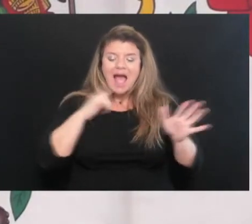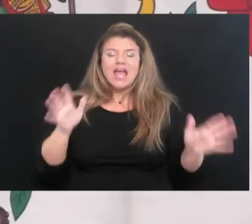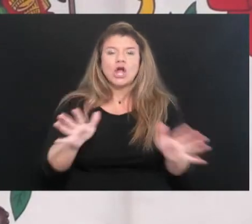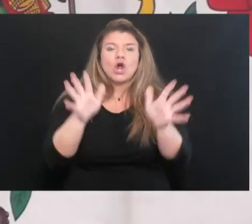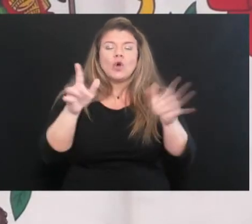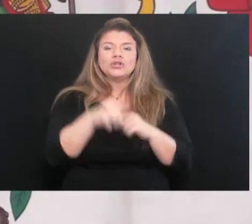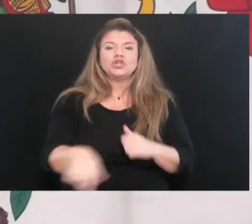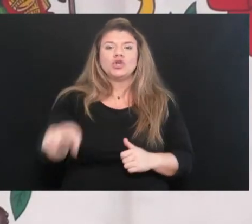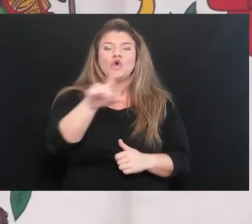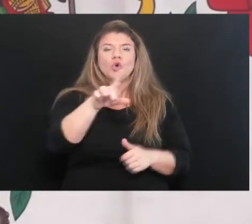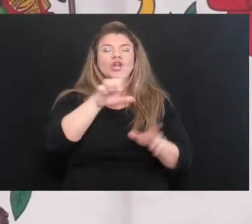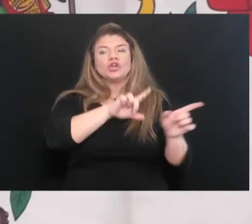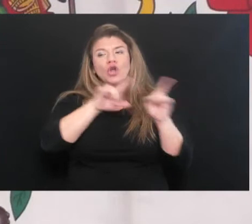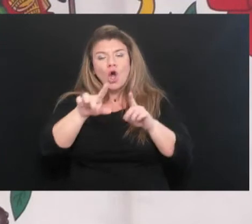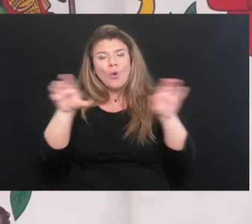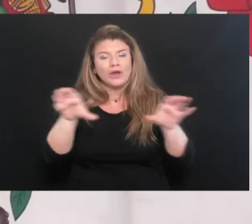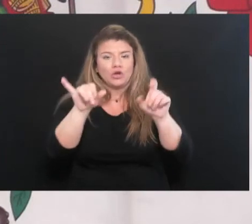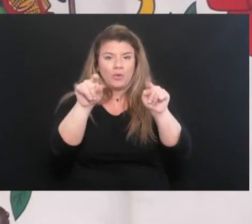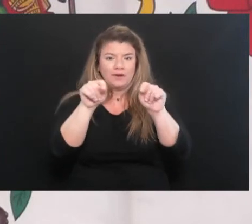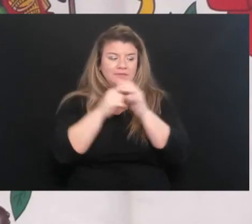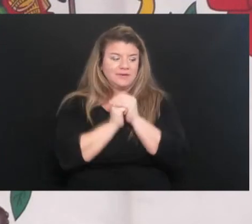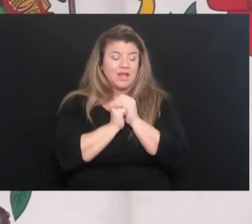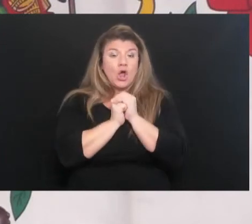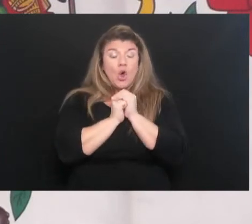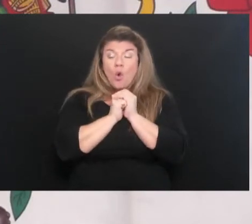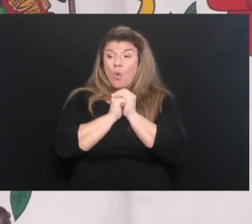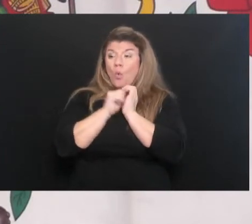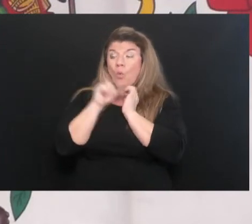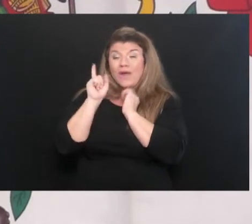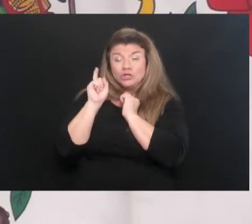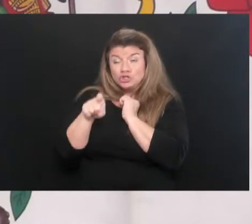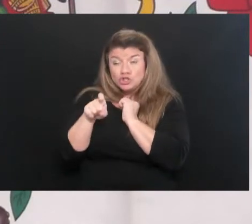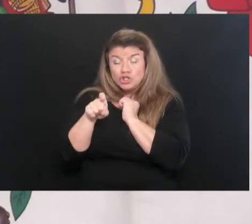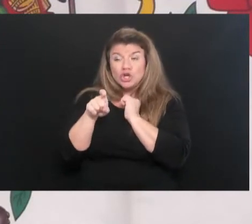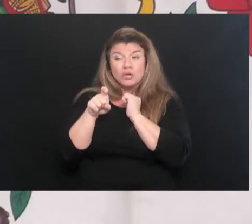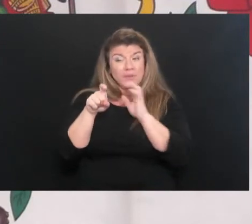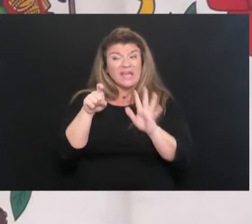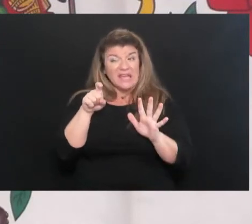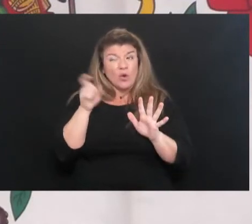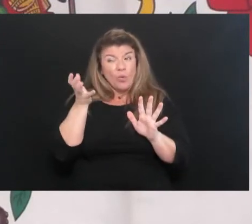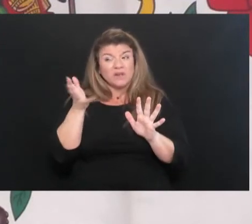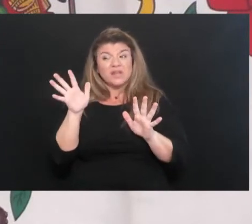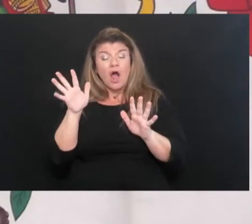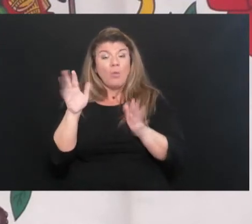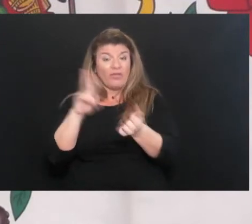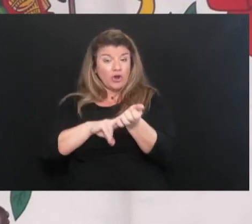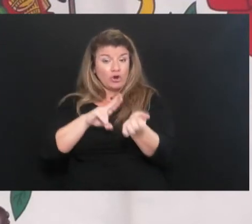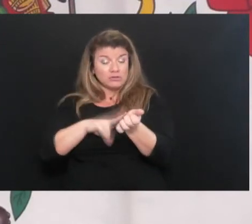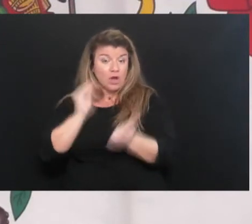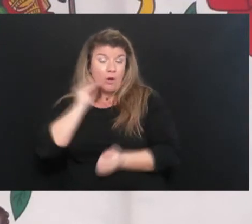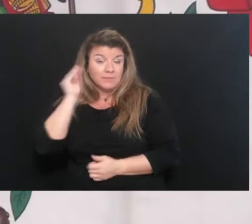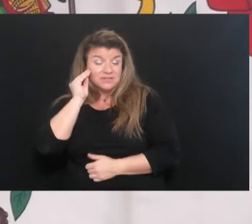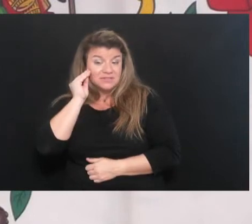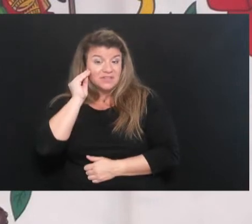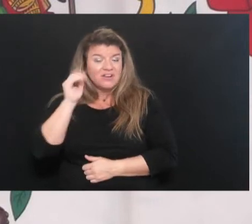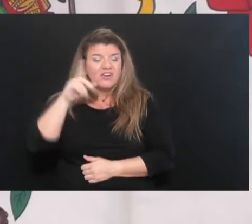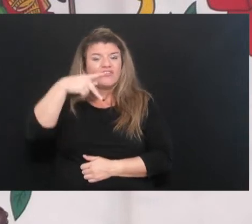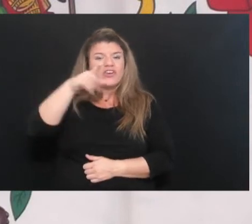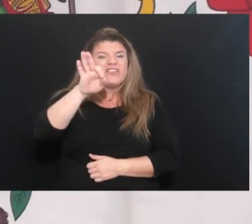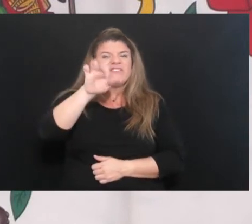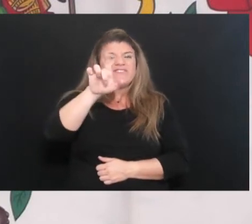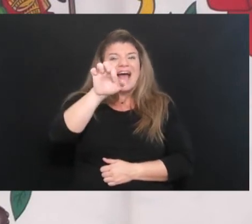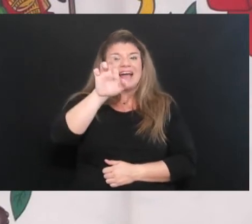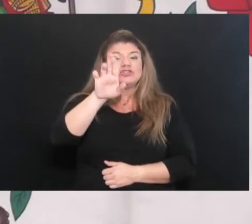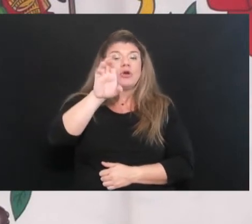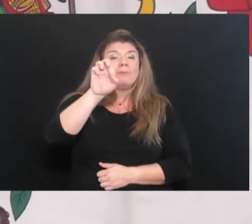every way to get your booster shots. We should be winding up or done with the nursing homes in regard to the Pfizer